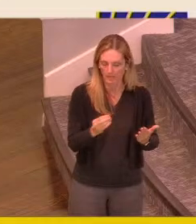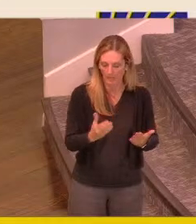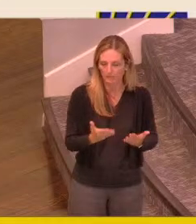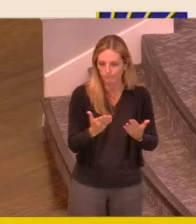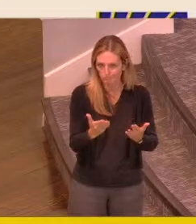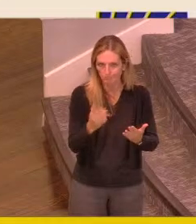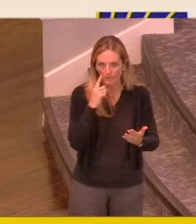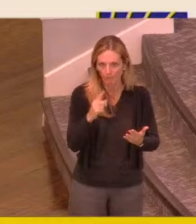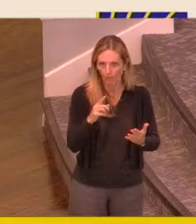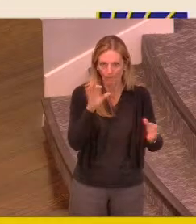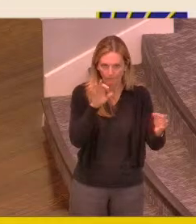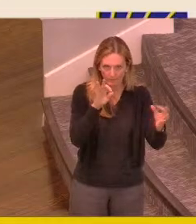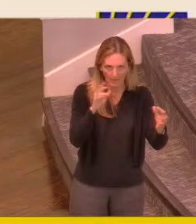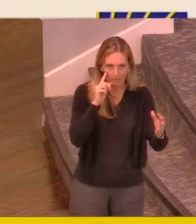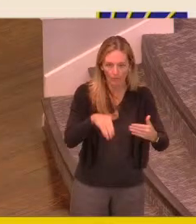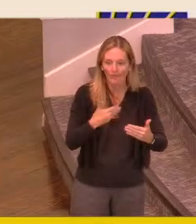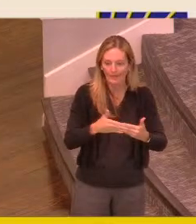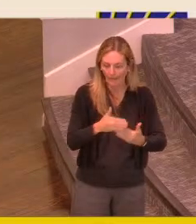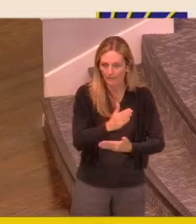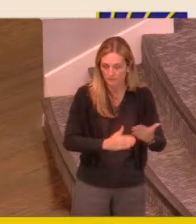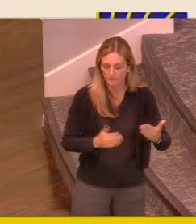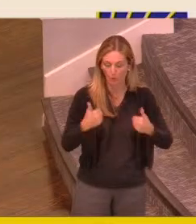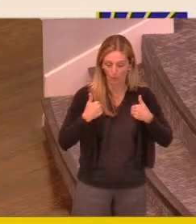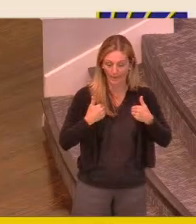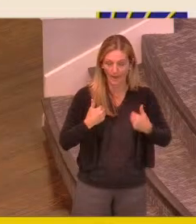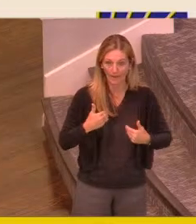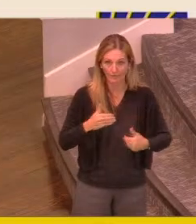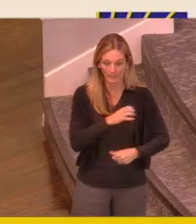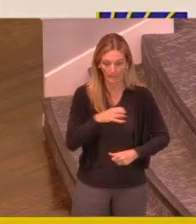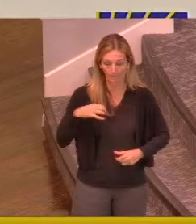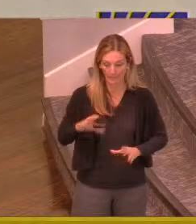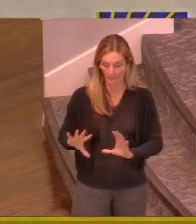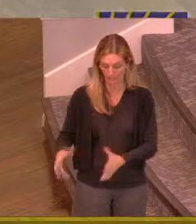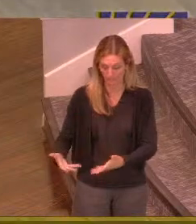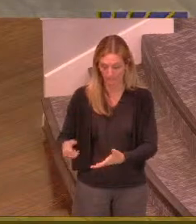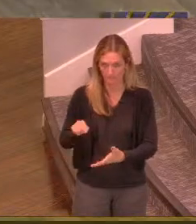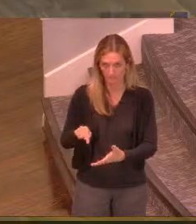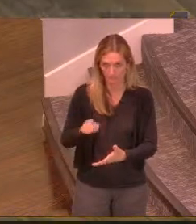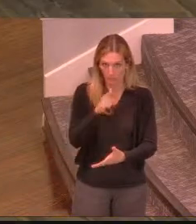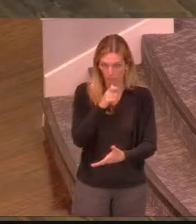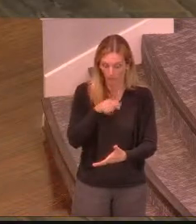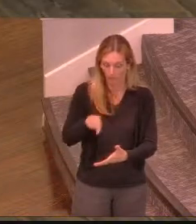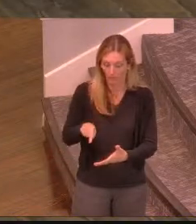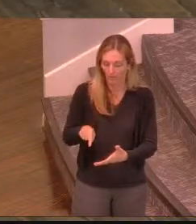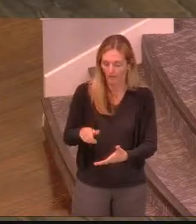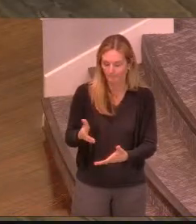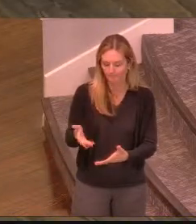work. We have a working committee that's made up of a number of